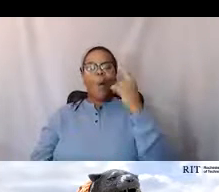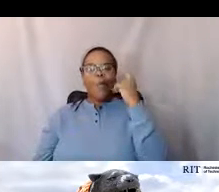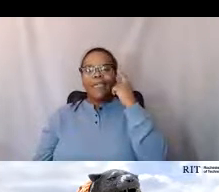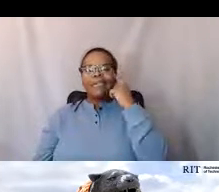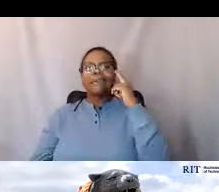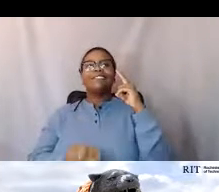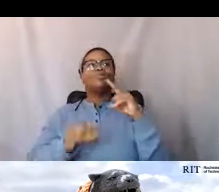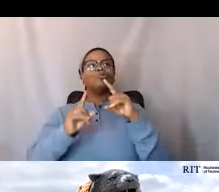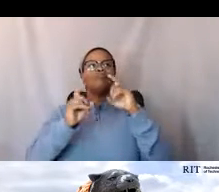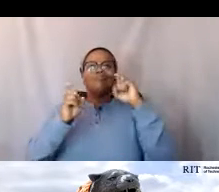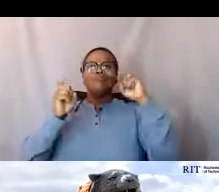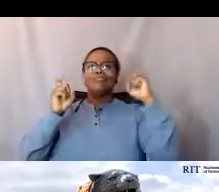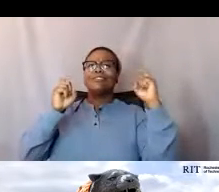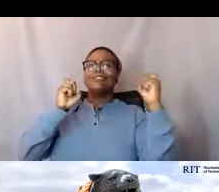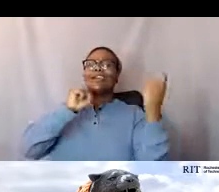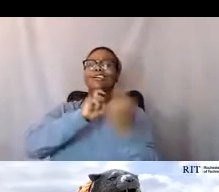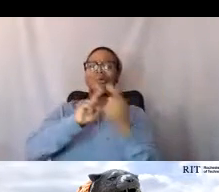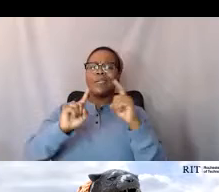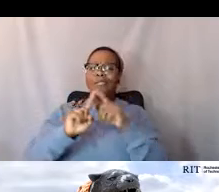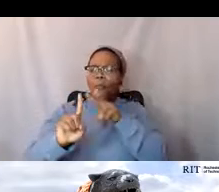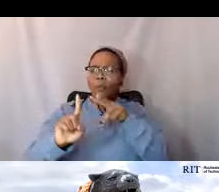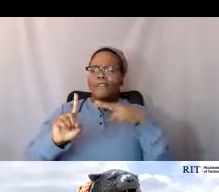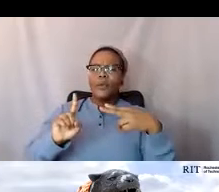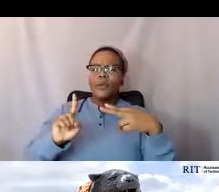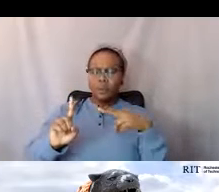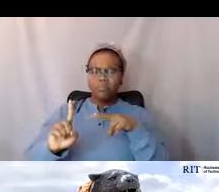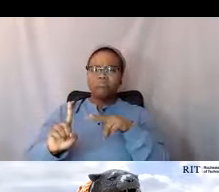come around really to a different point of view.